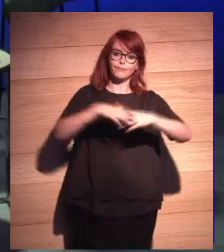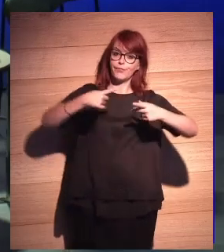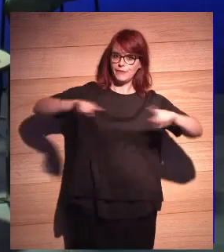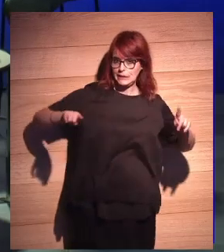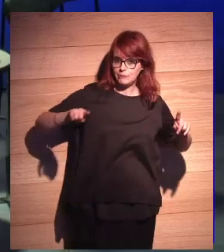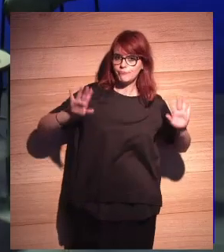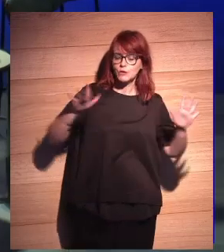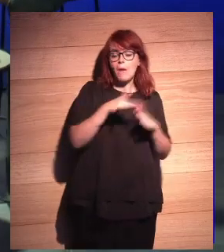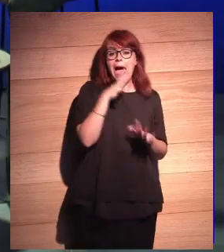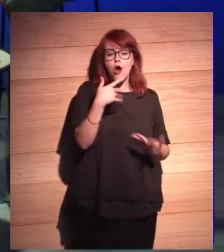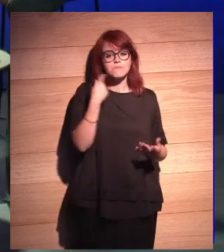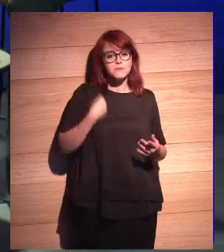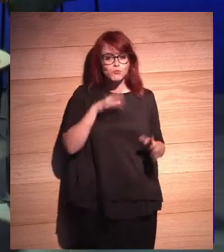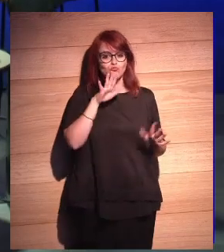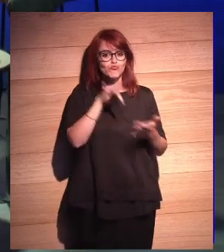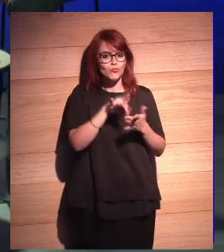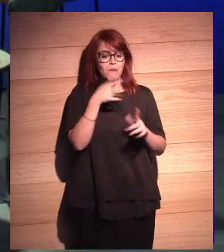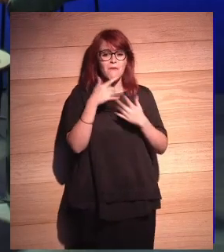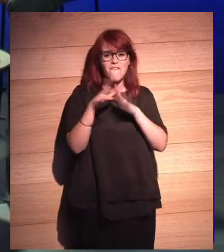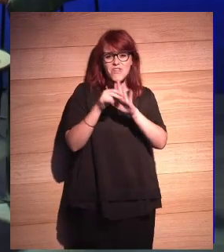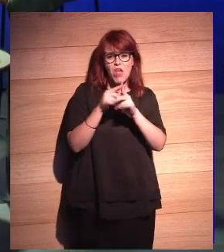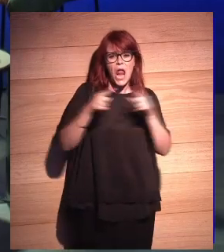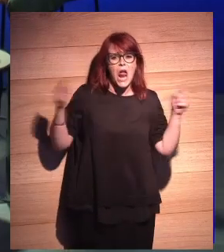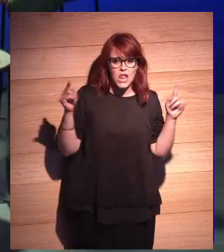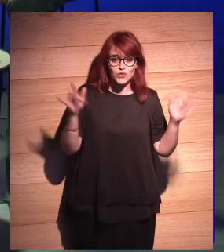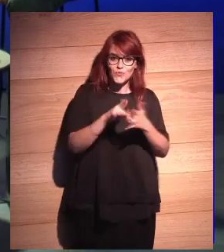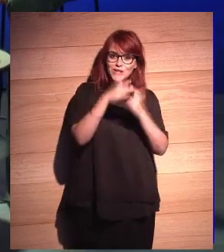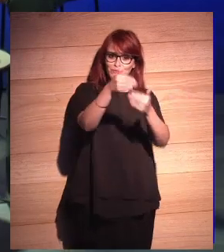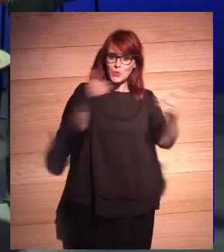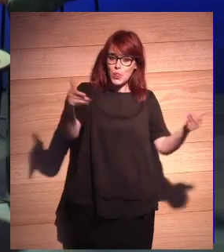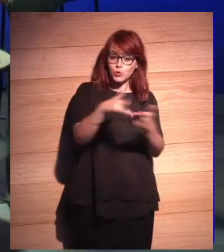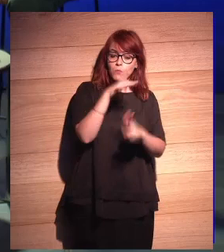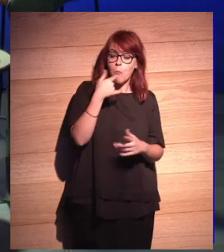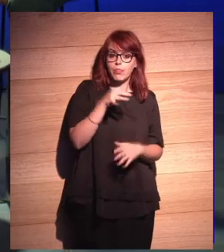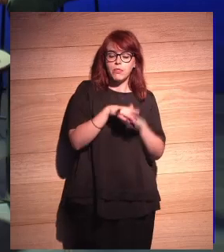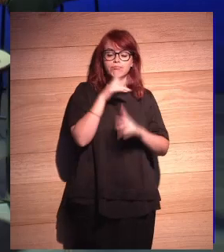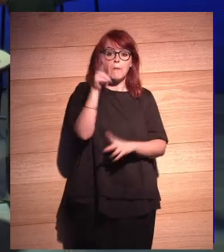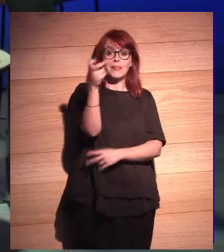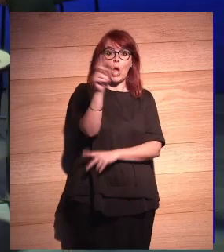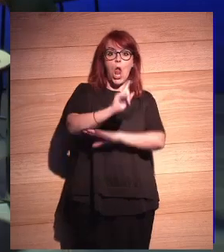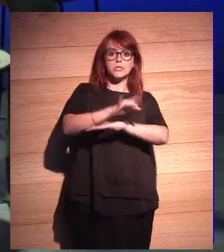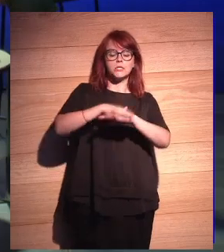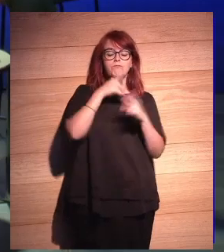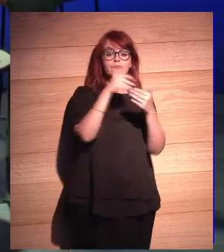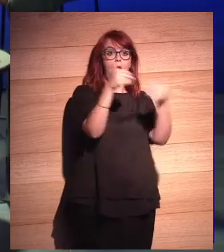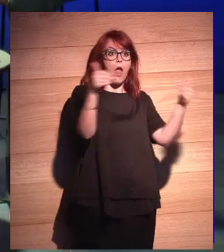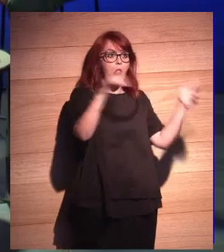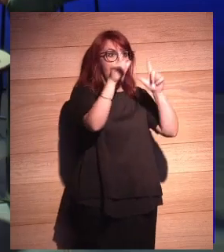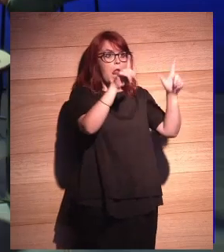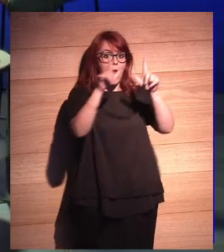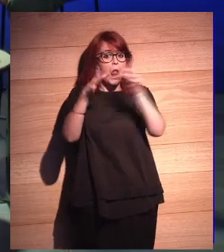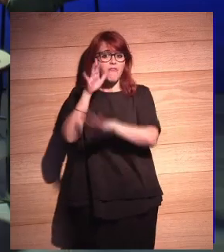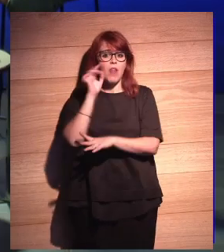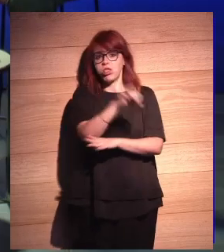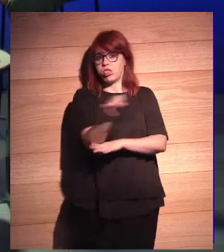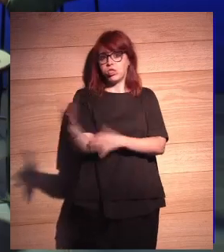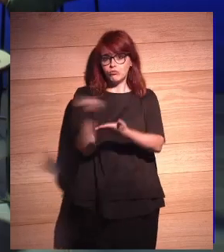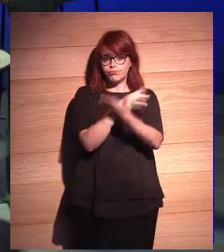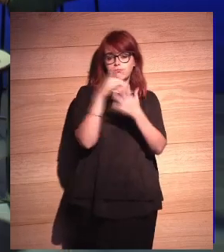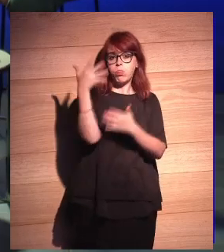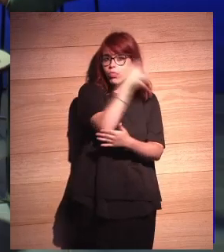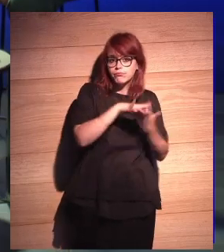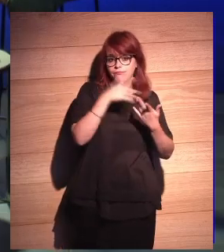I'm just preparing very short pieces. Nowadays, you find very long videos